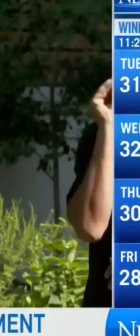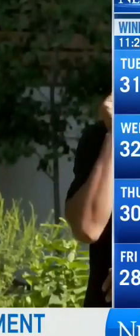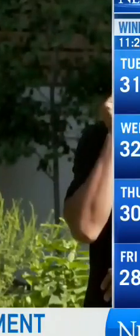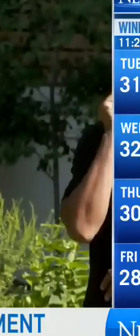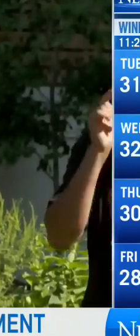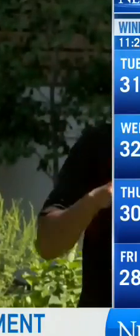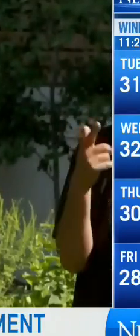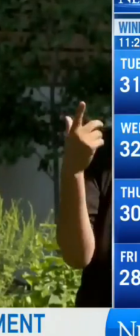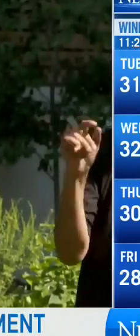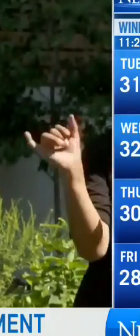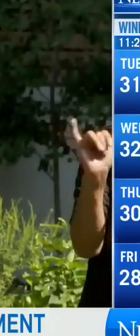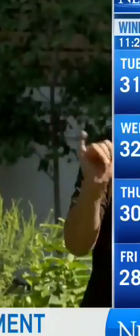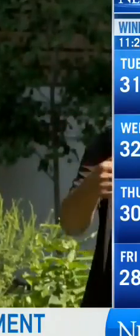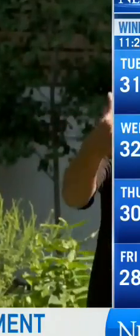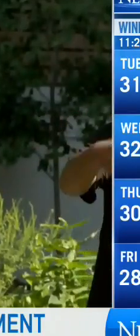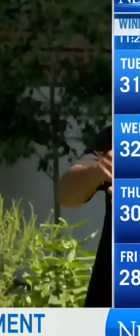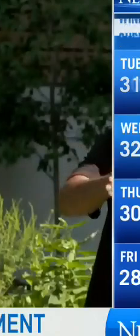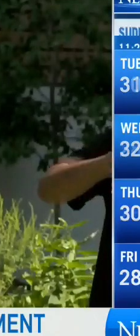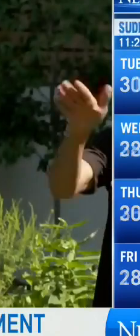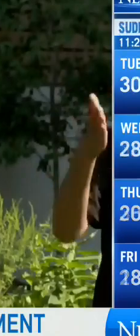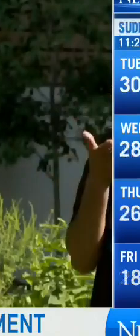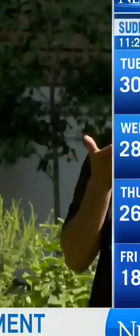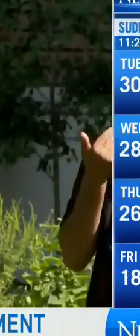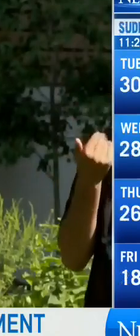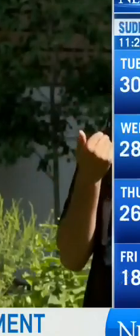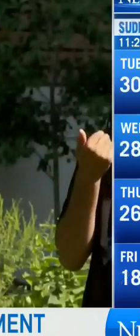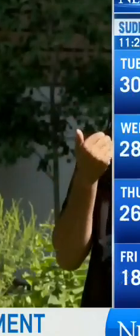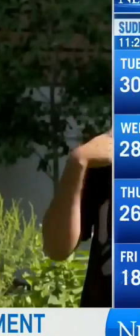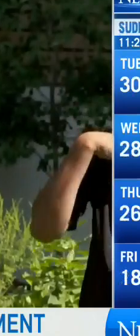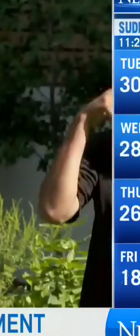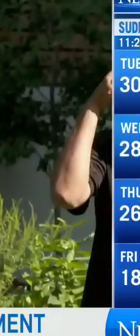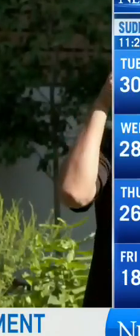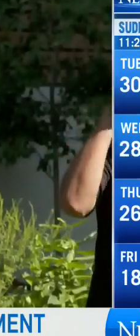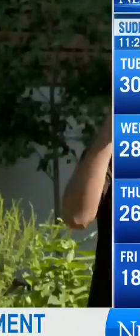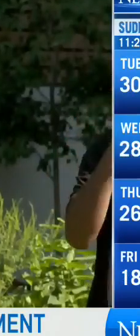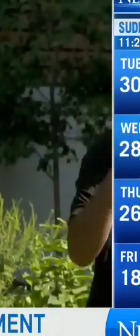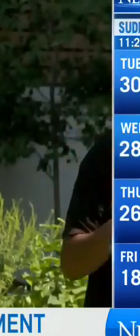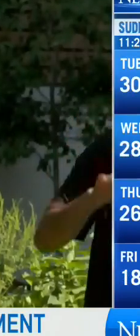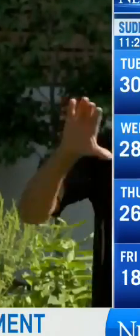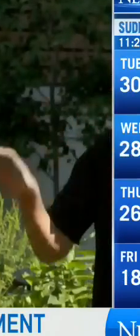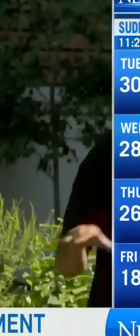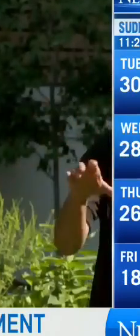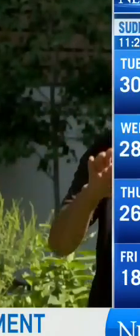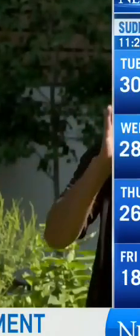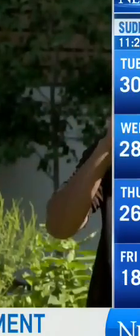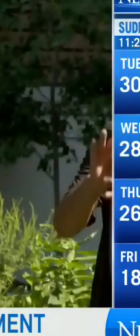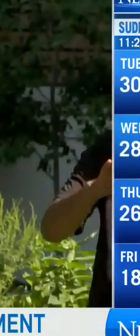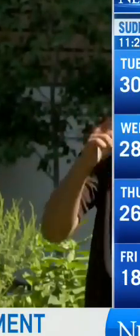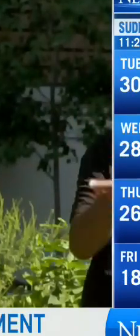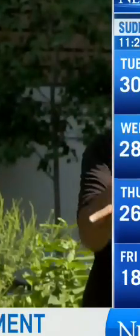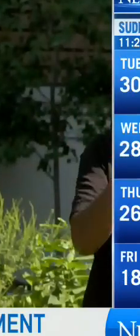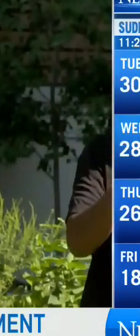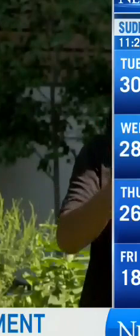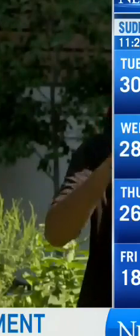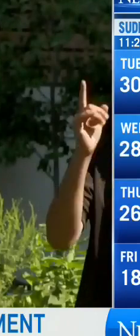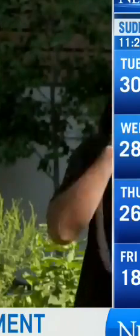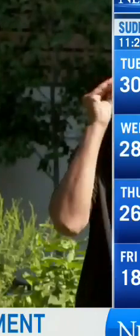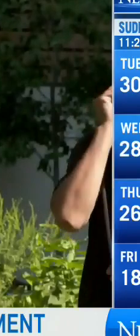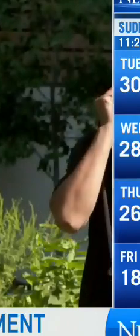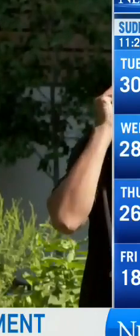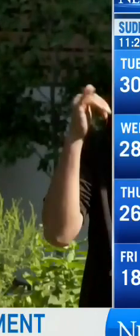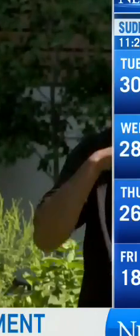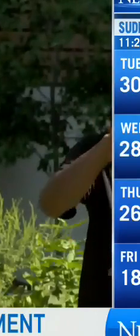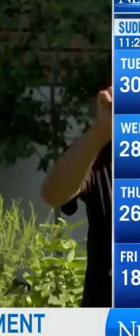requesting detailed urgent action on affordable housing. And so my question would be to Mr. Trudeau and the Liberals,